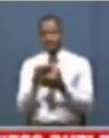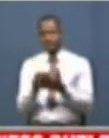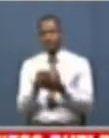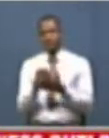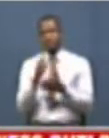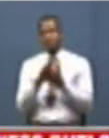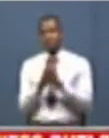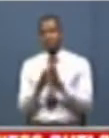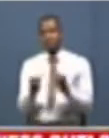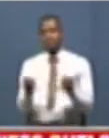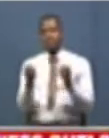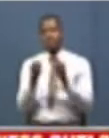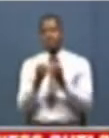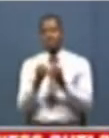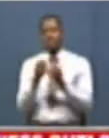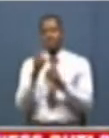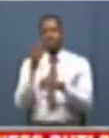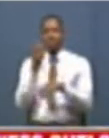transactions becoming more complex.